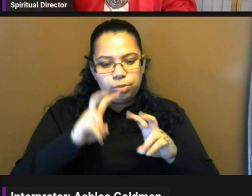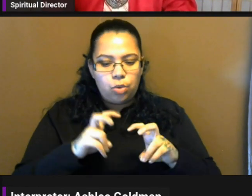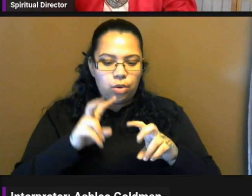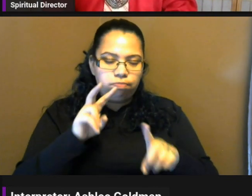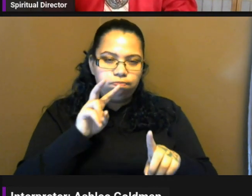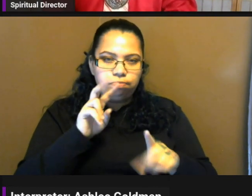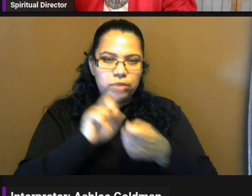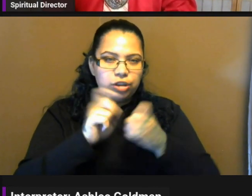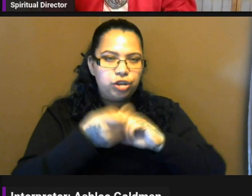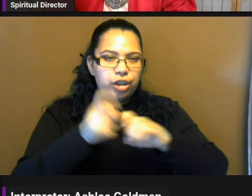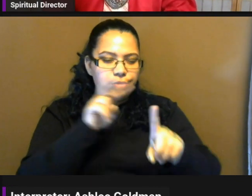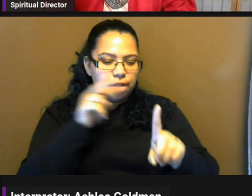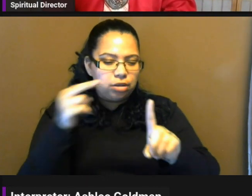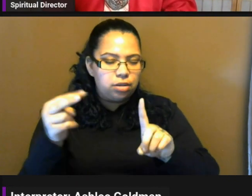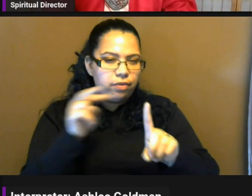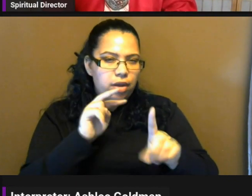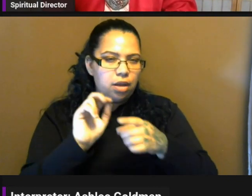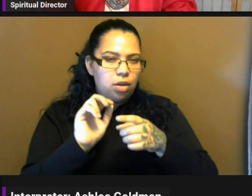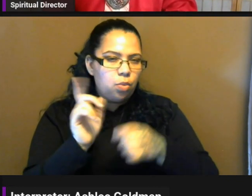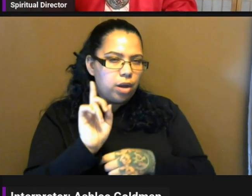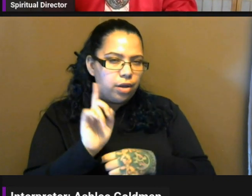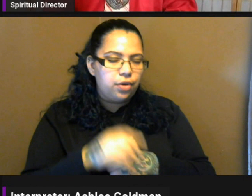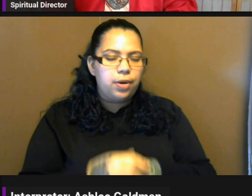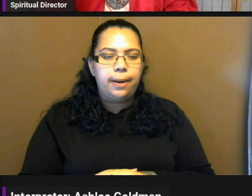explore a change in your perspective?